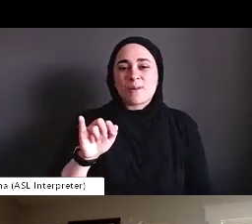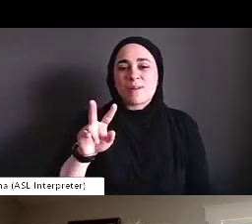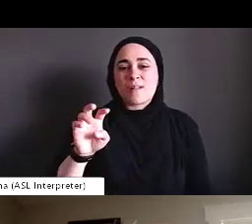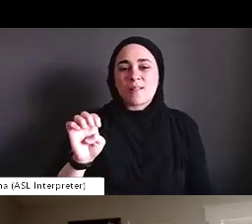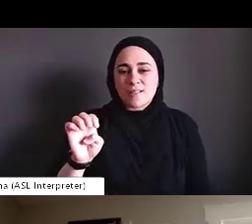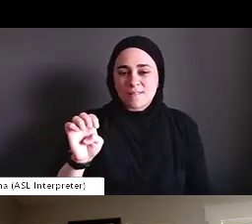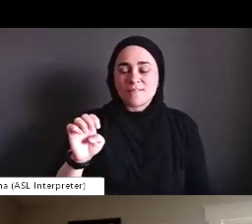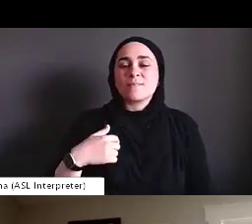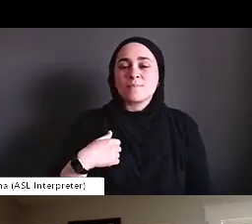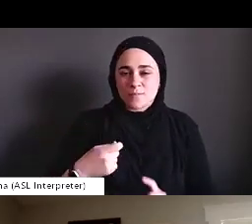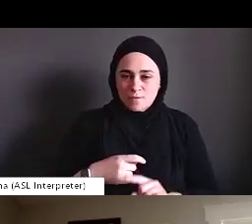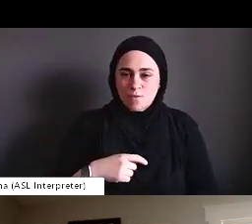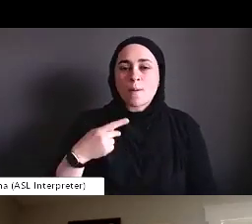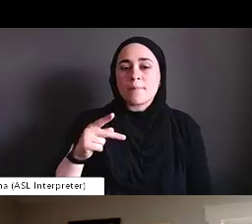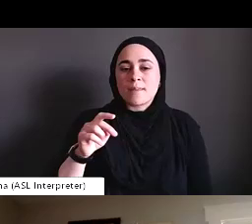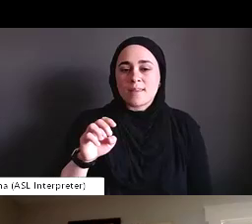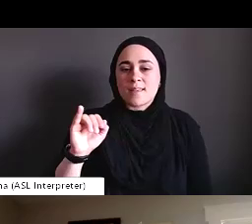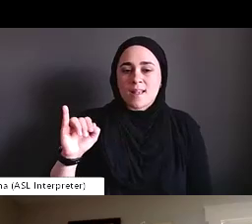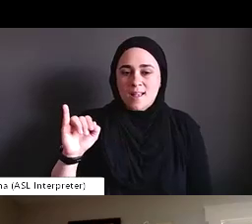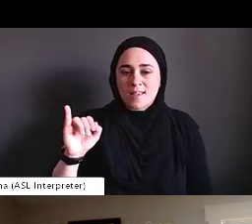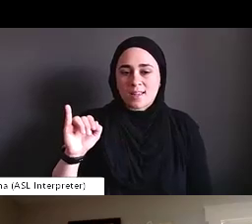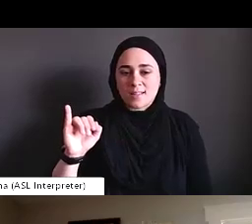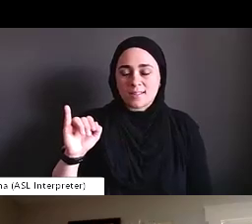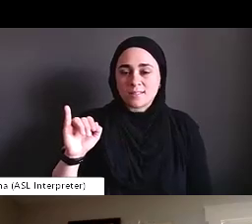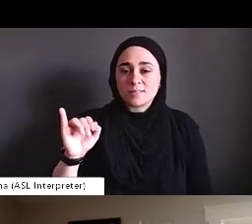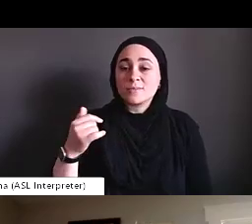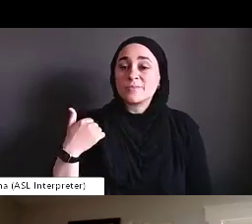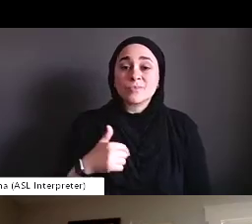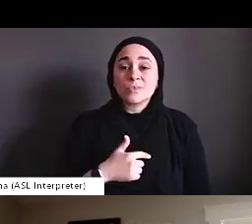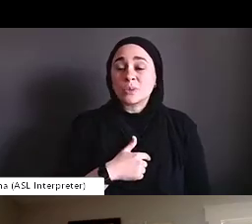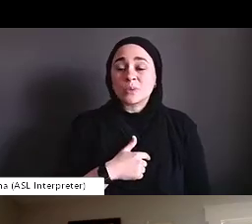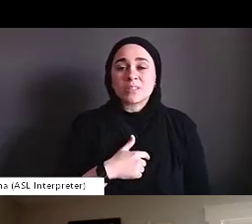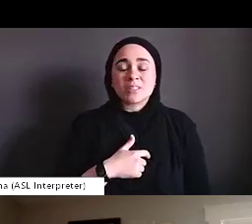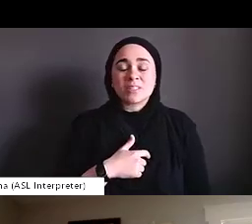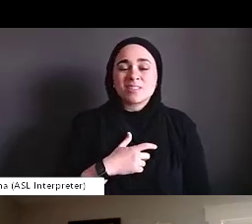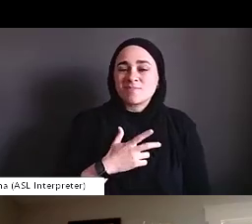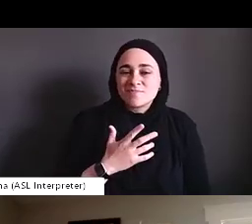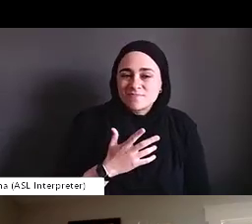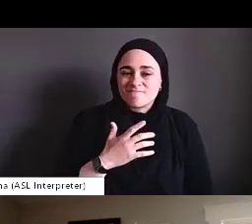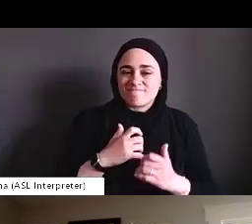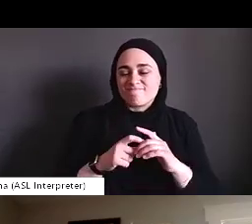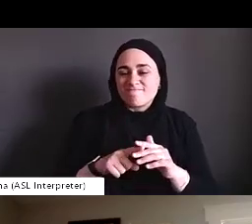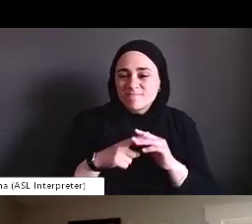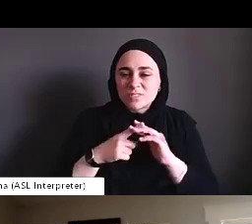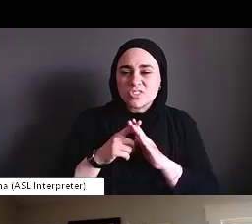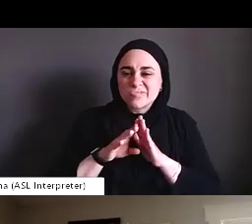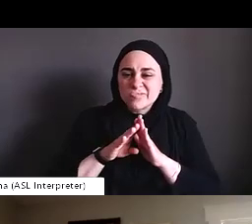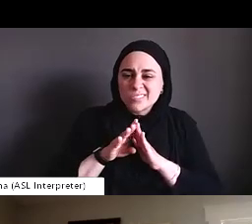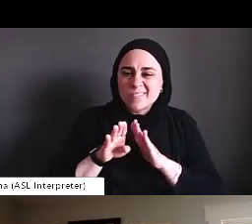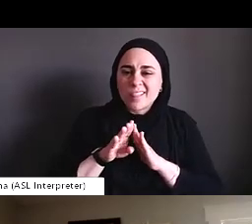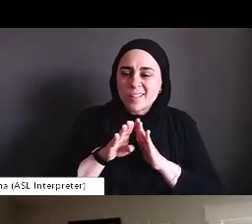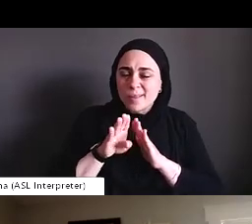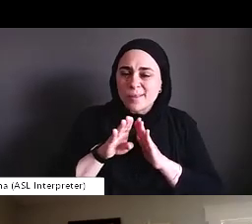from PEI. We are just developing a network across the